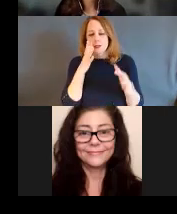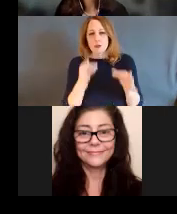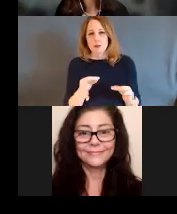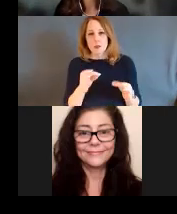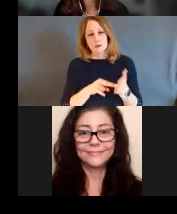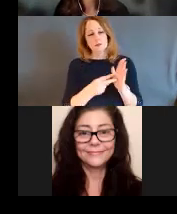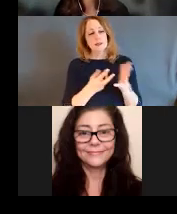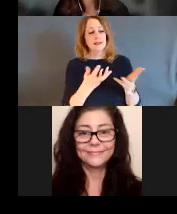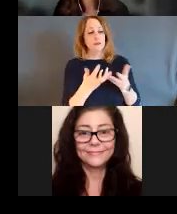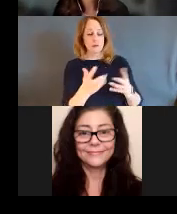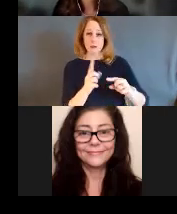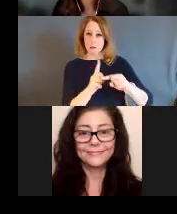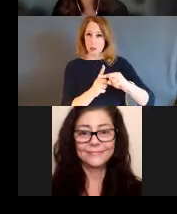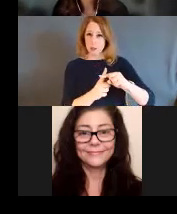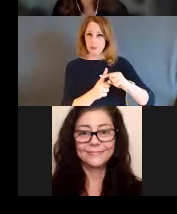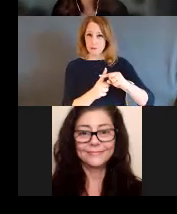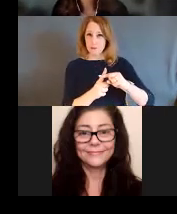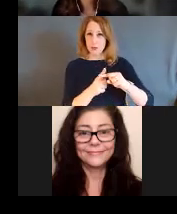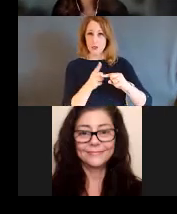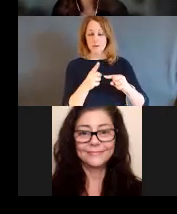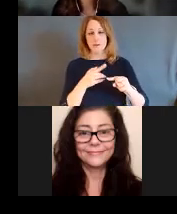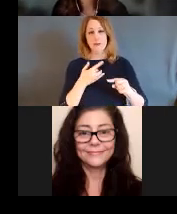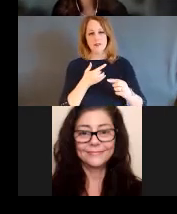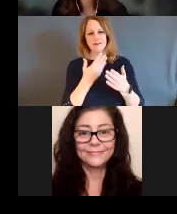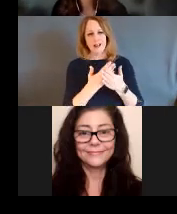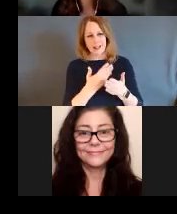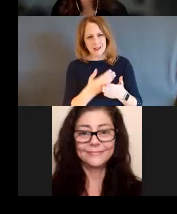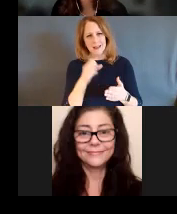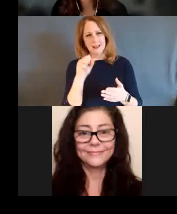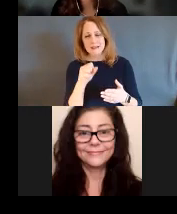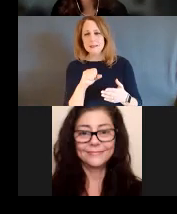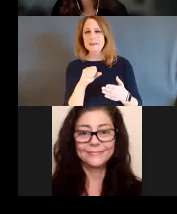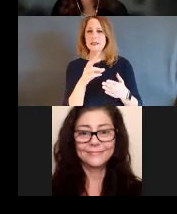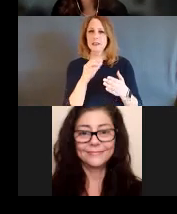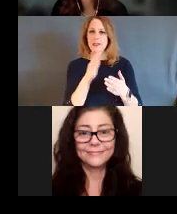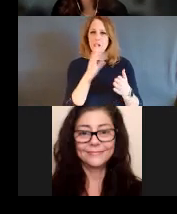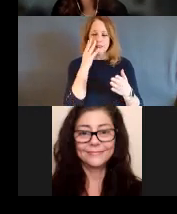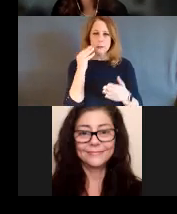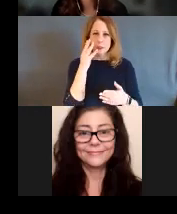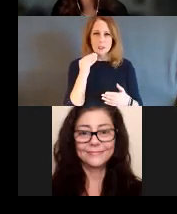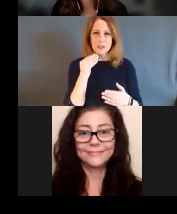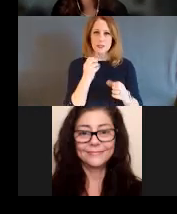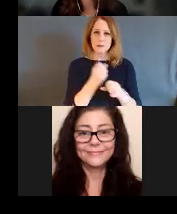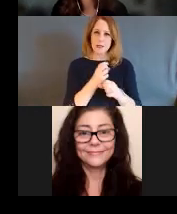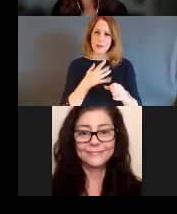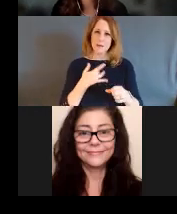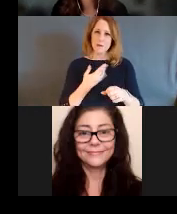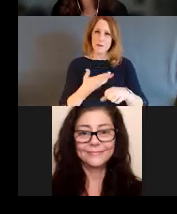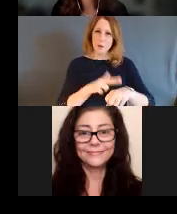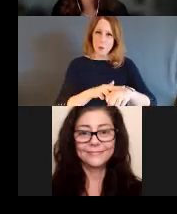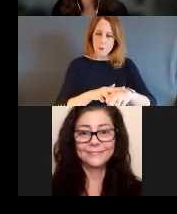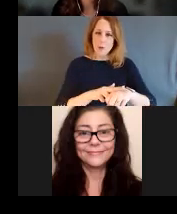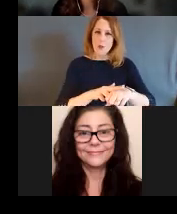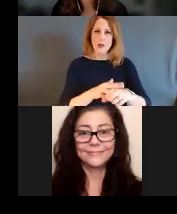survivor? Are you normalizing and validating the survivor's experiences so that they feel empowered to make the decisions that are best